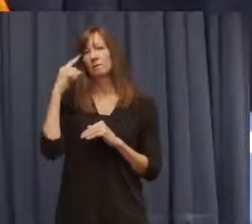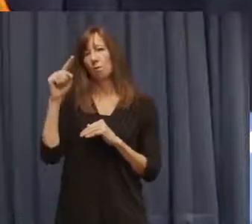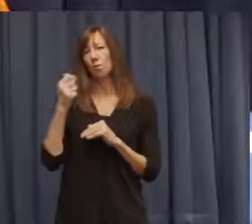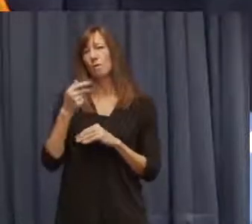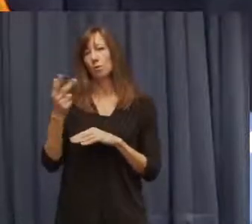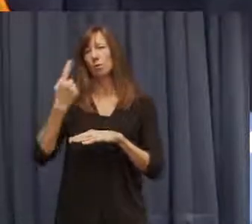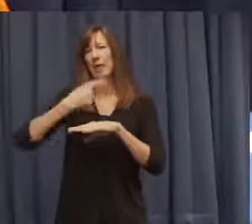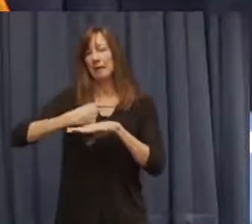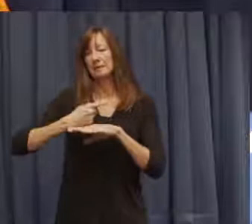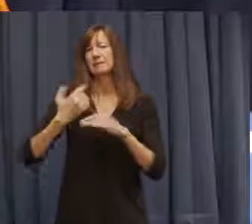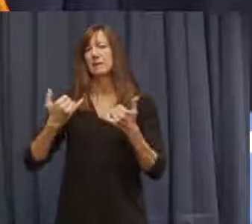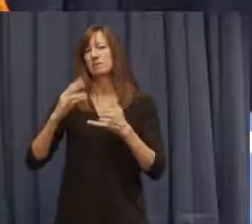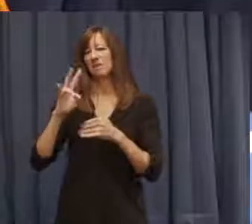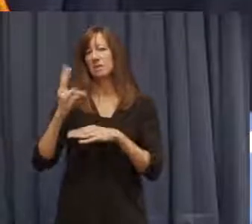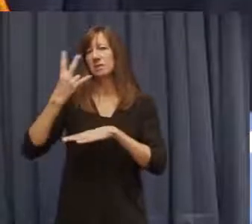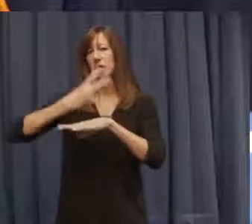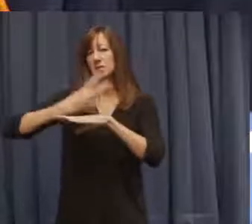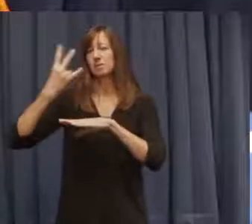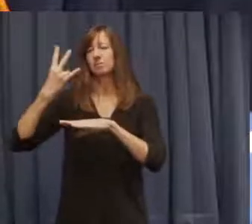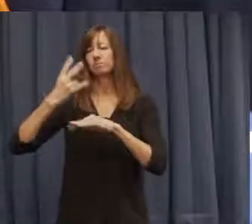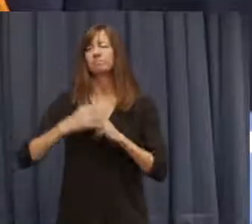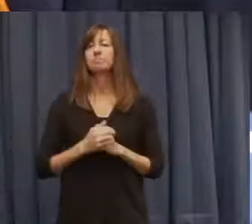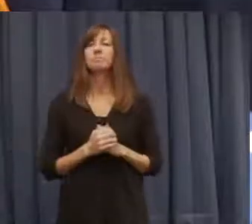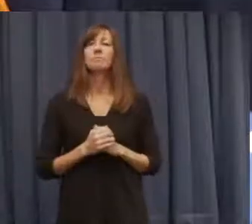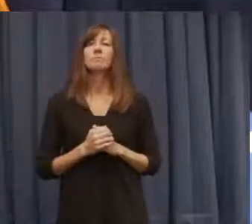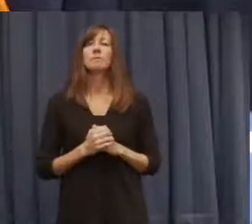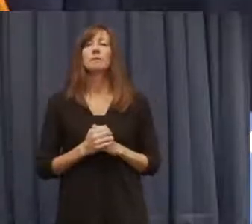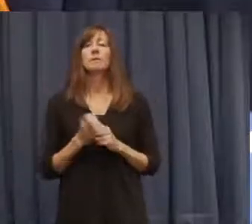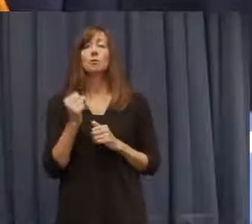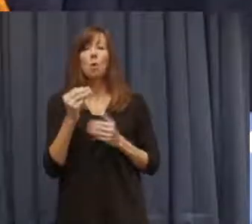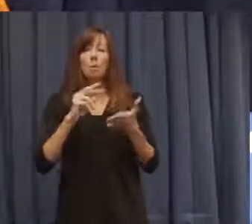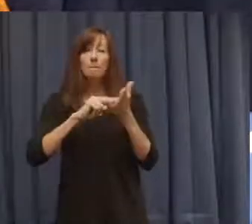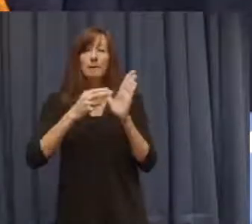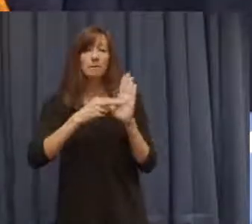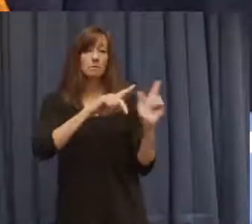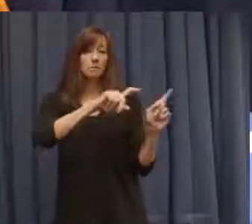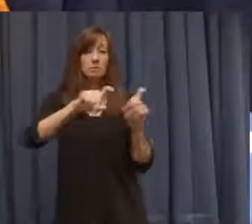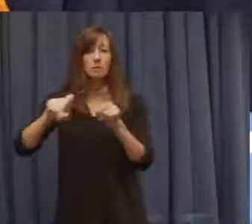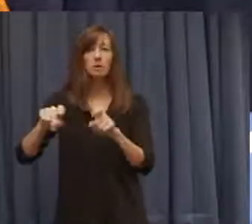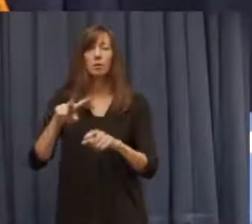raw numbers, though, that means we've tested